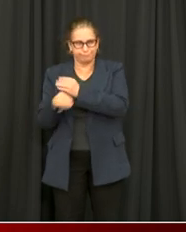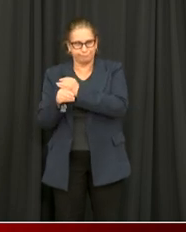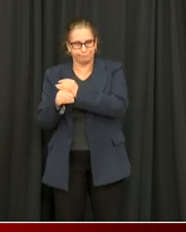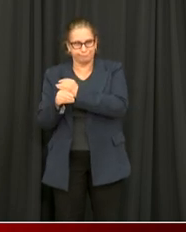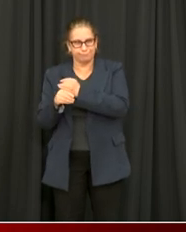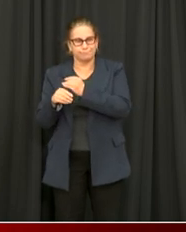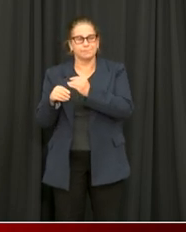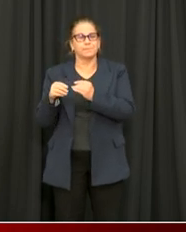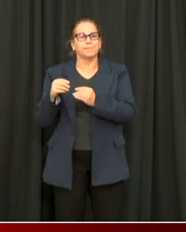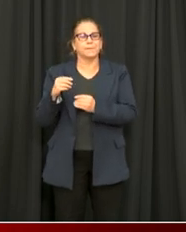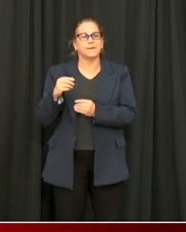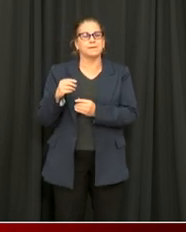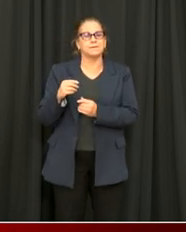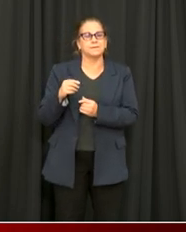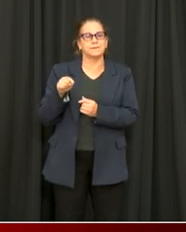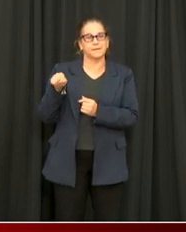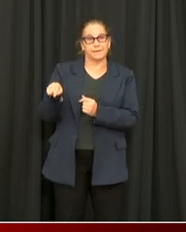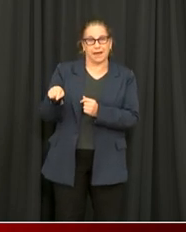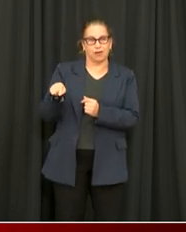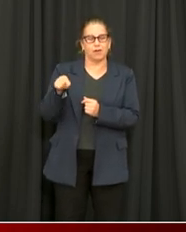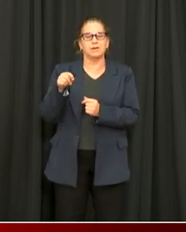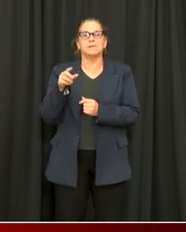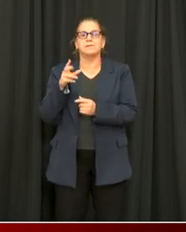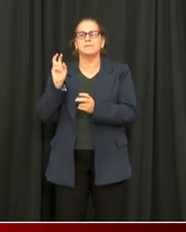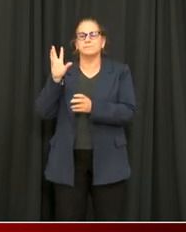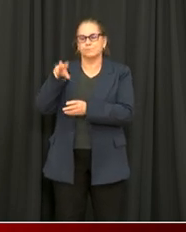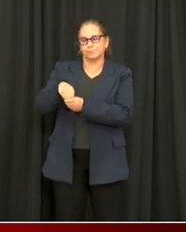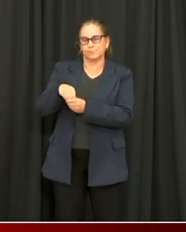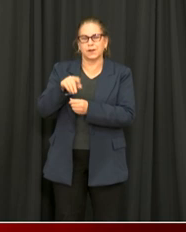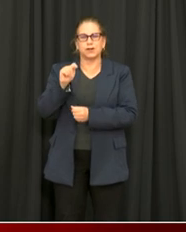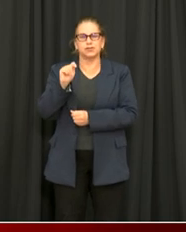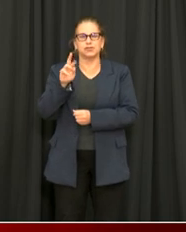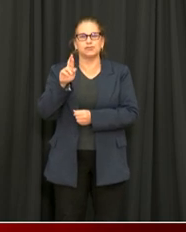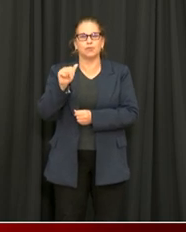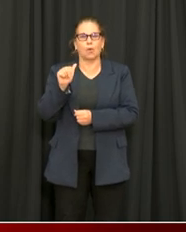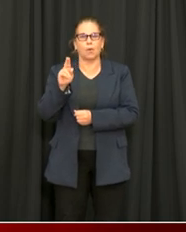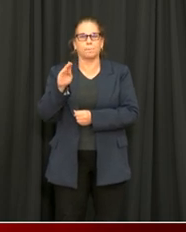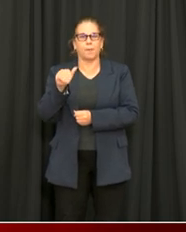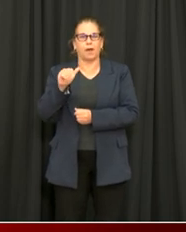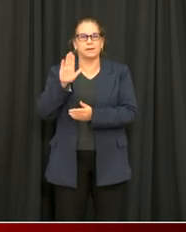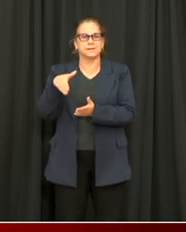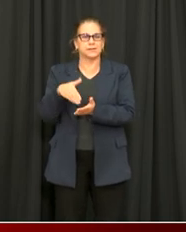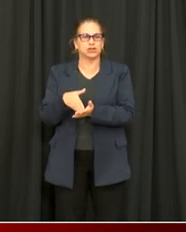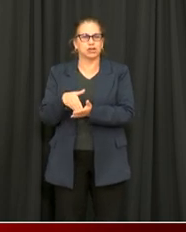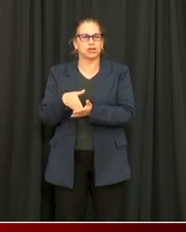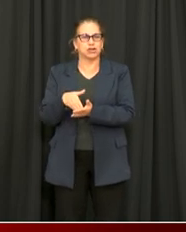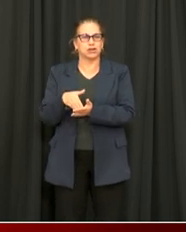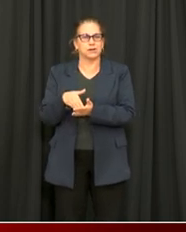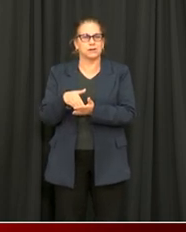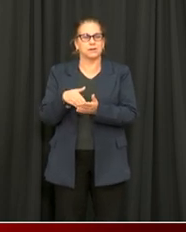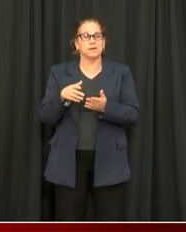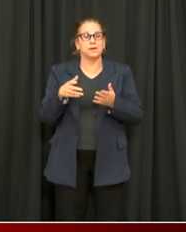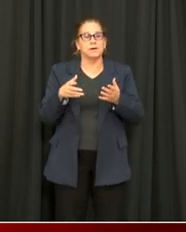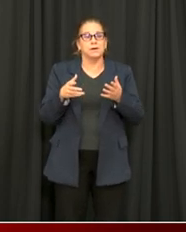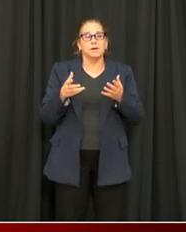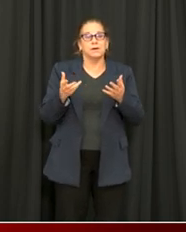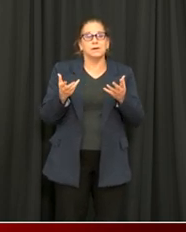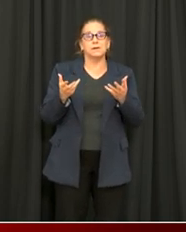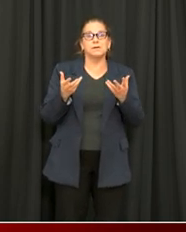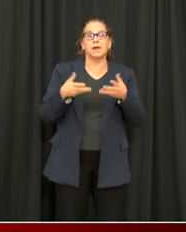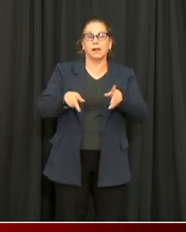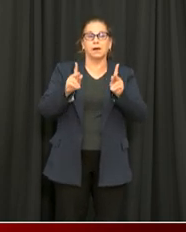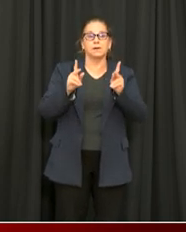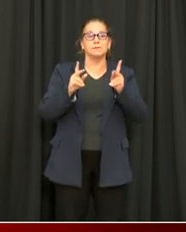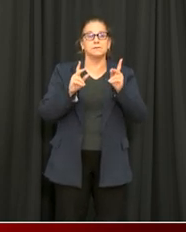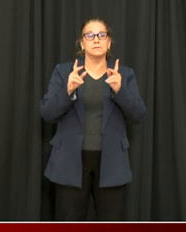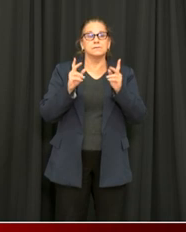center really will allow patients, about 90% of the emergent cases that